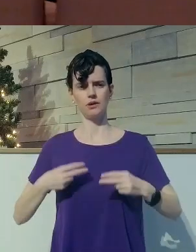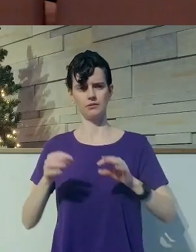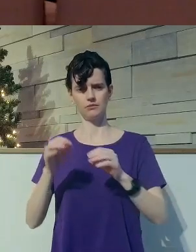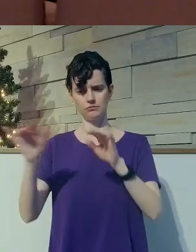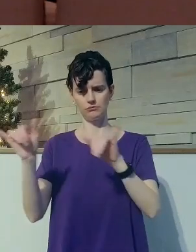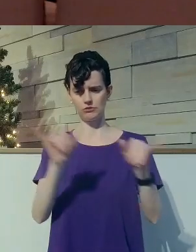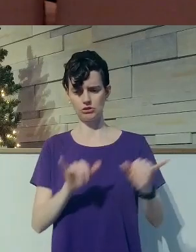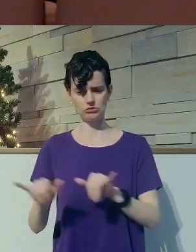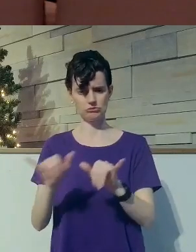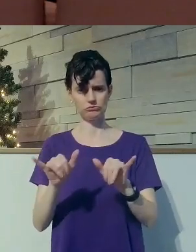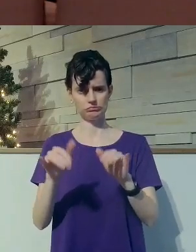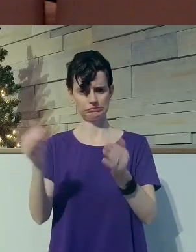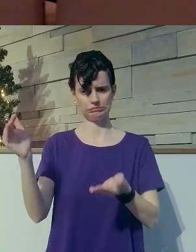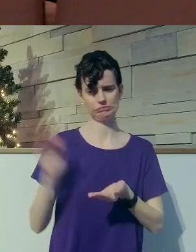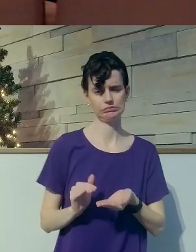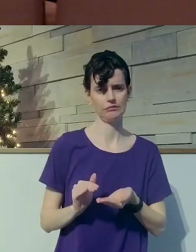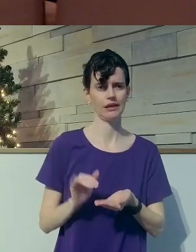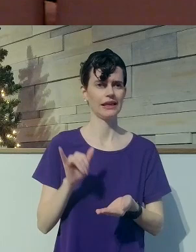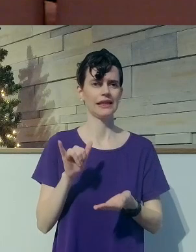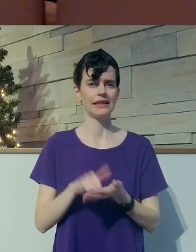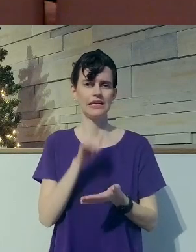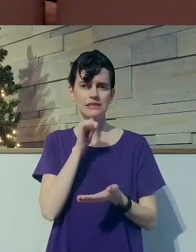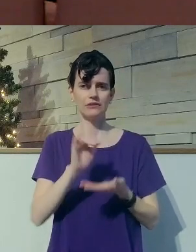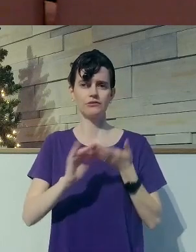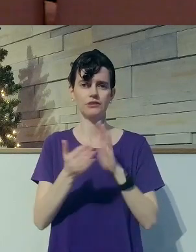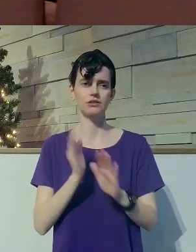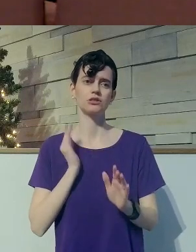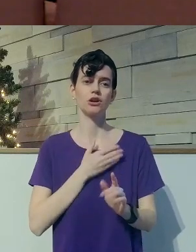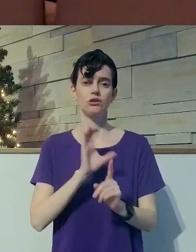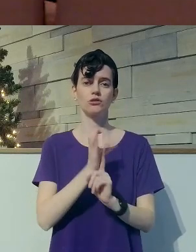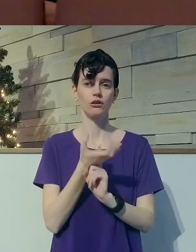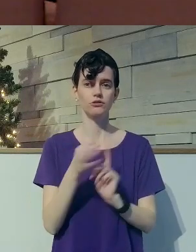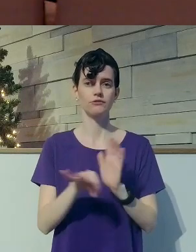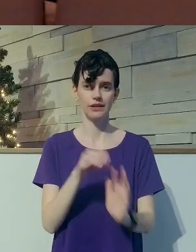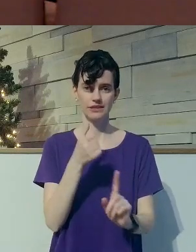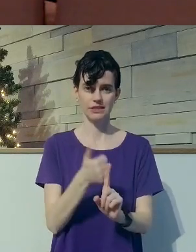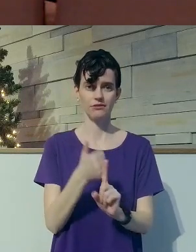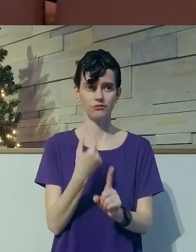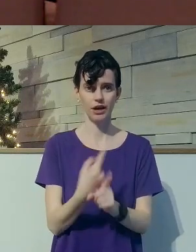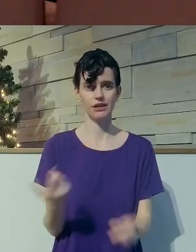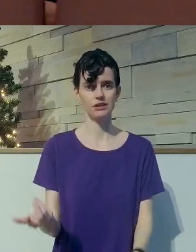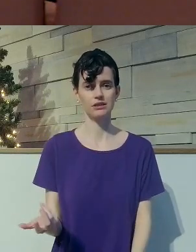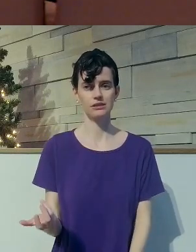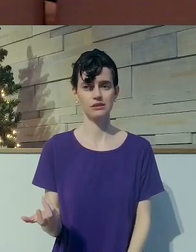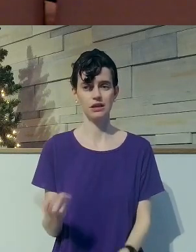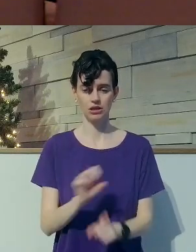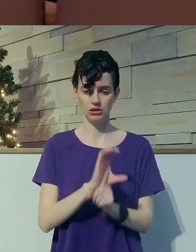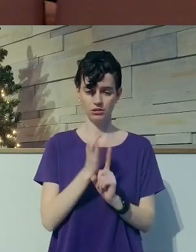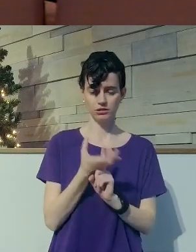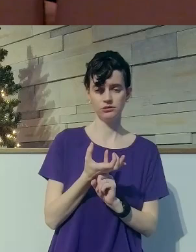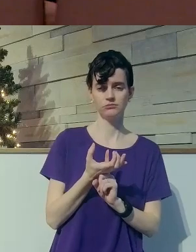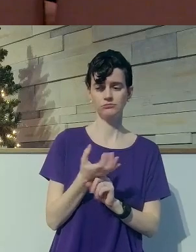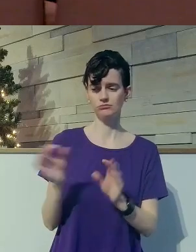It is not forgiveness. And yet, this is where our society finds itself, isn't it? A society